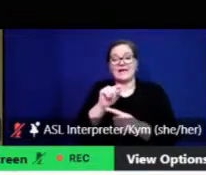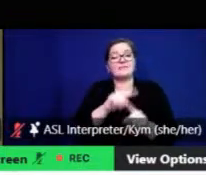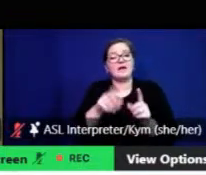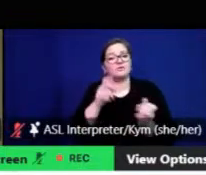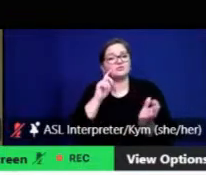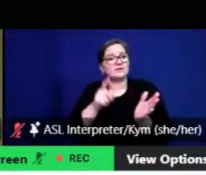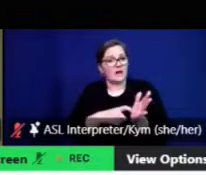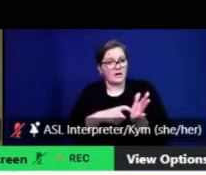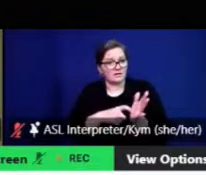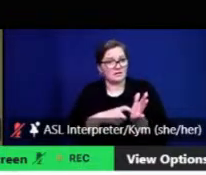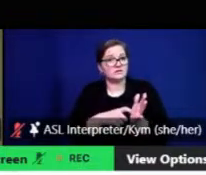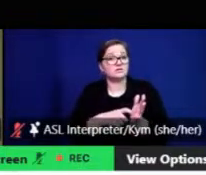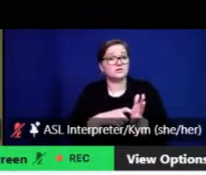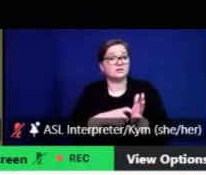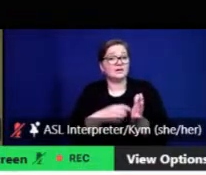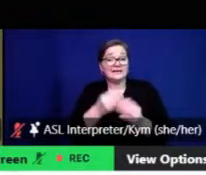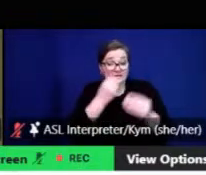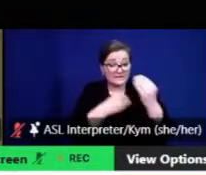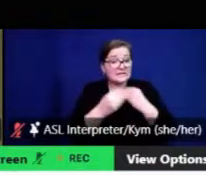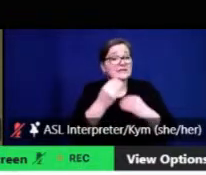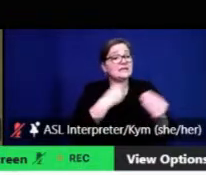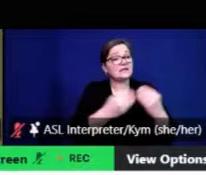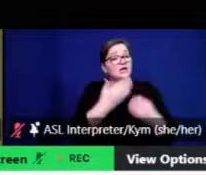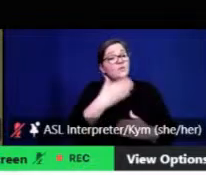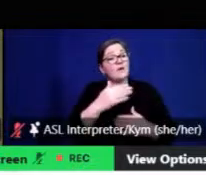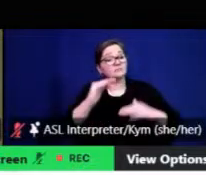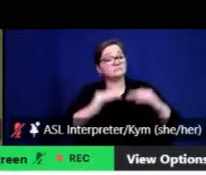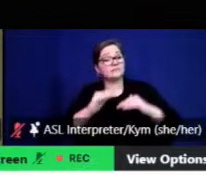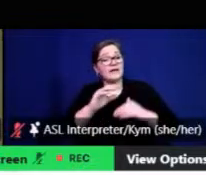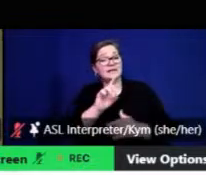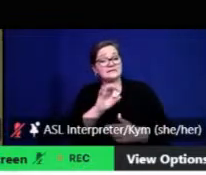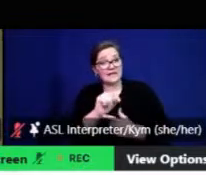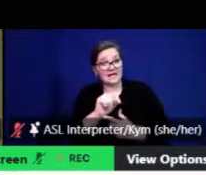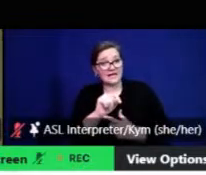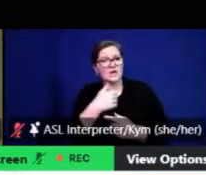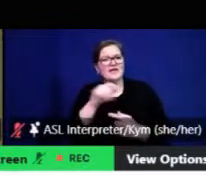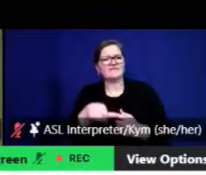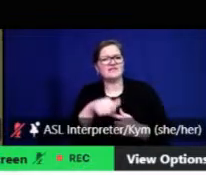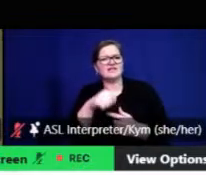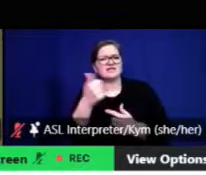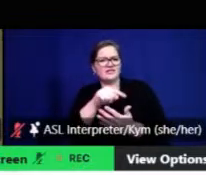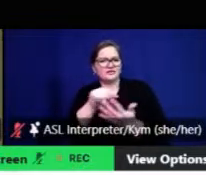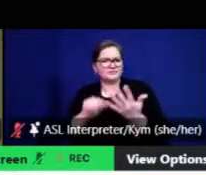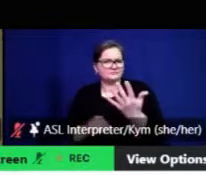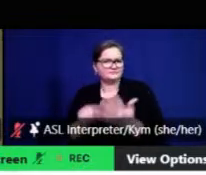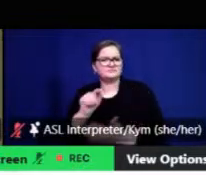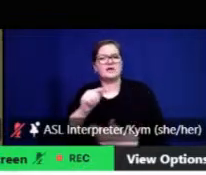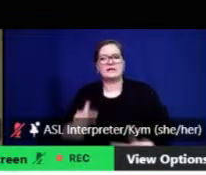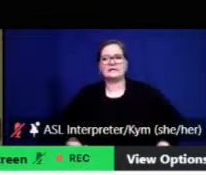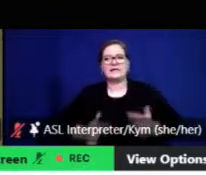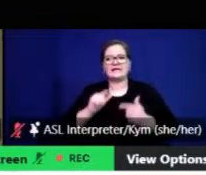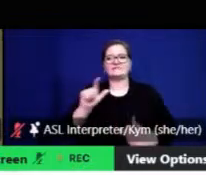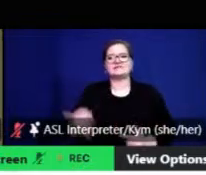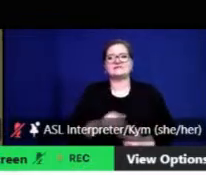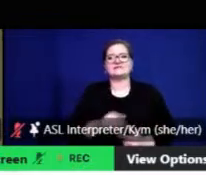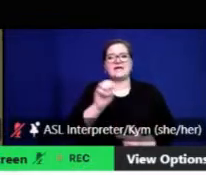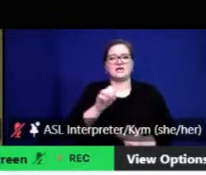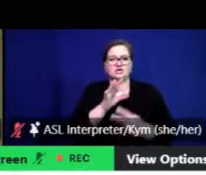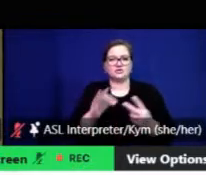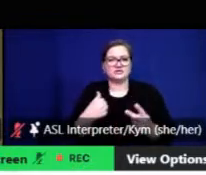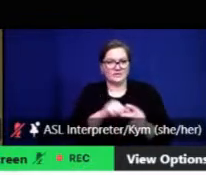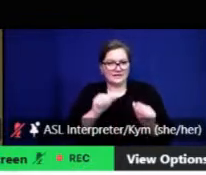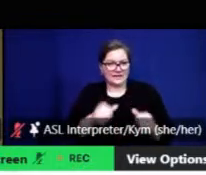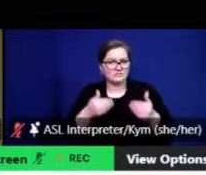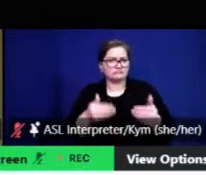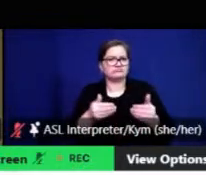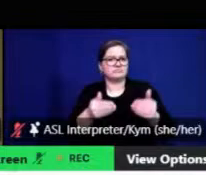acknowledge that in addition to eating a well-balanced diet, there are these other lifestyle choices that we can make that